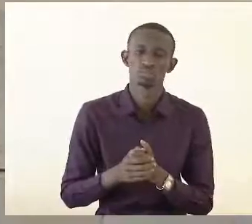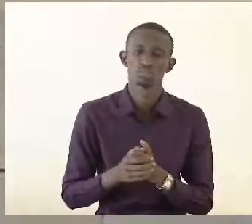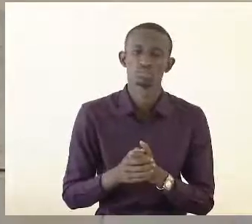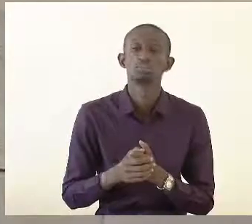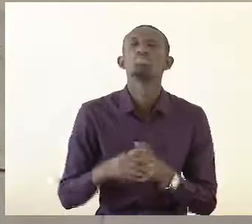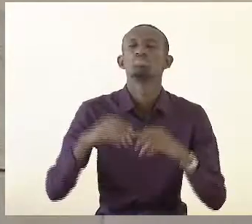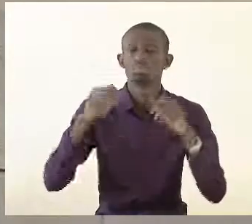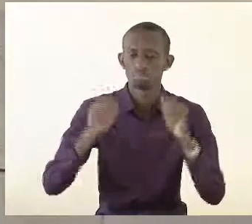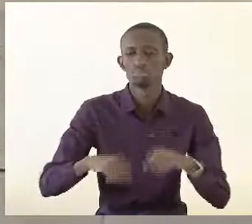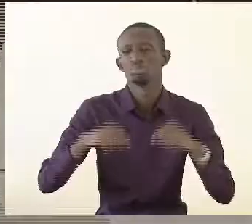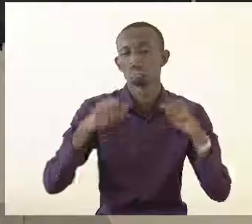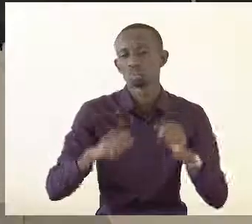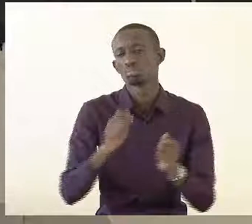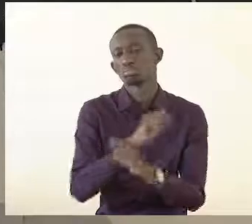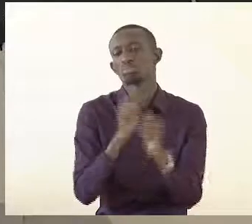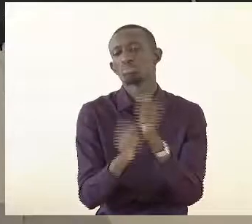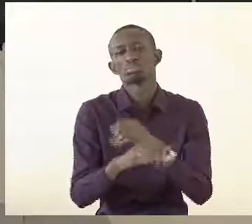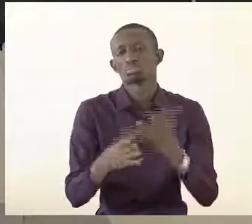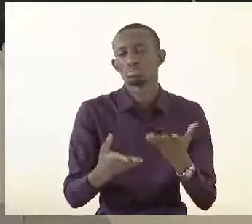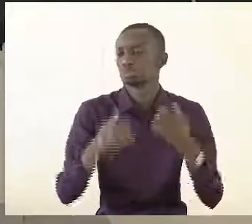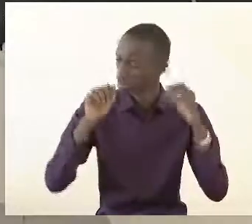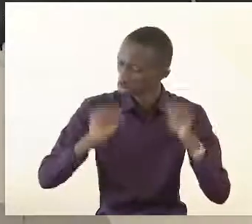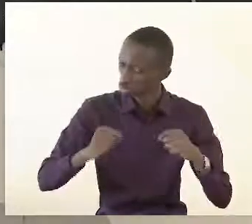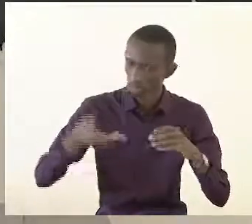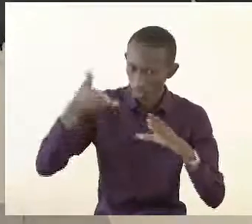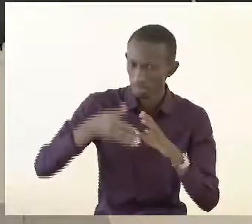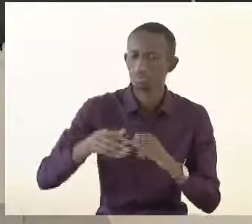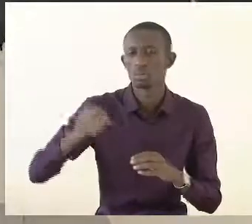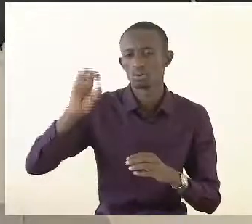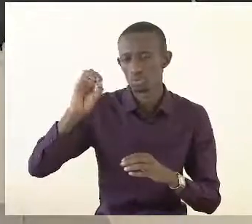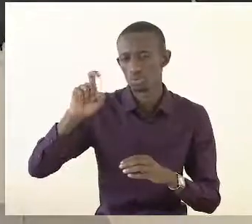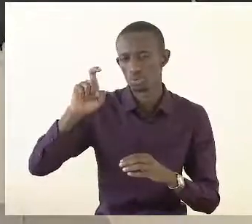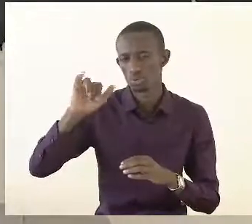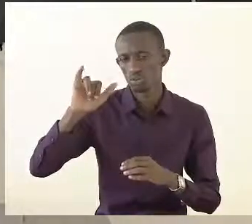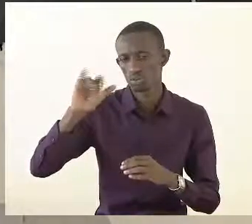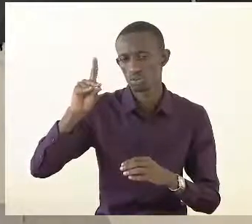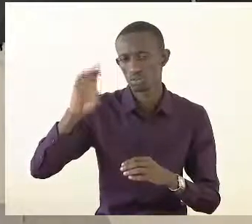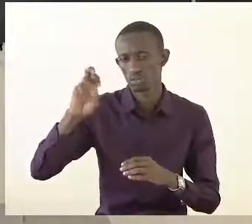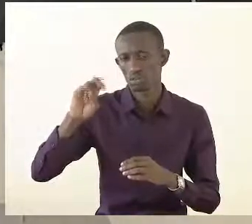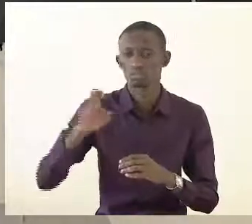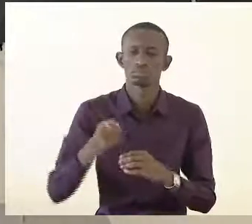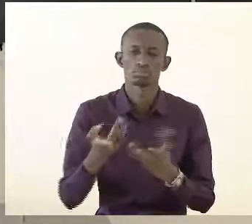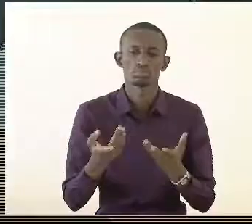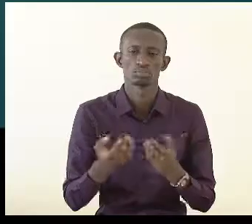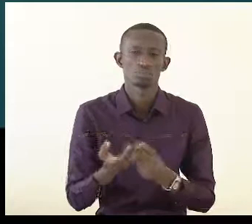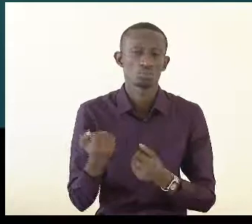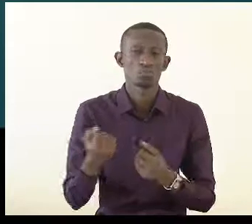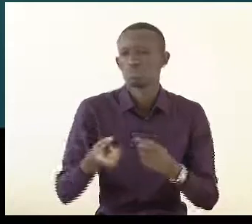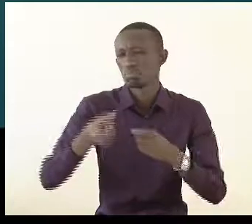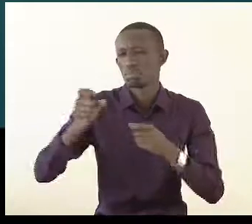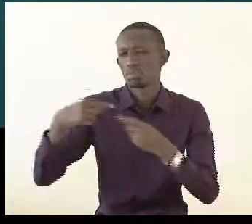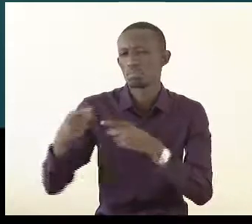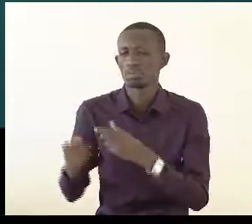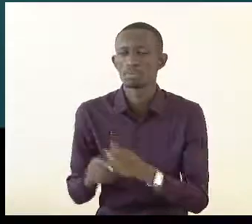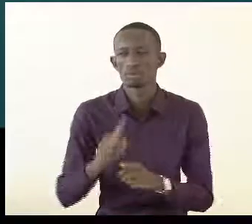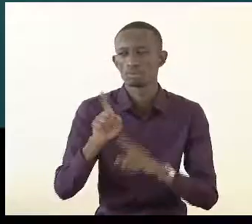a change. They can be oxidized. So we have to go on with more statements in the question to identify which